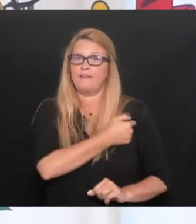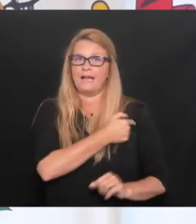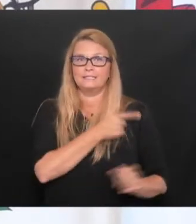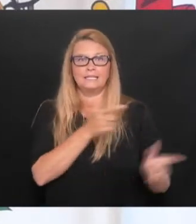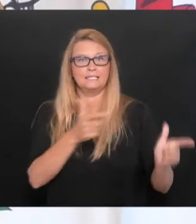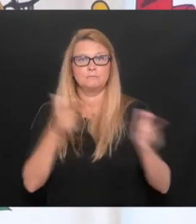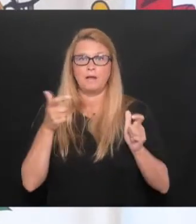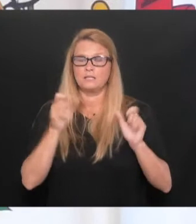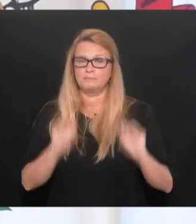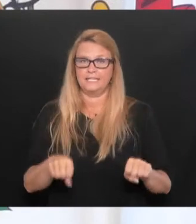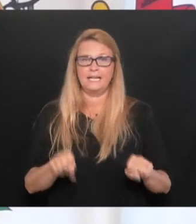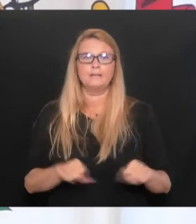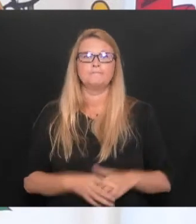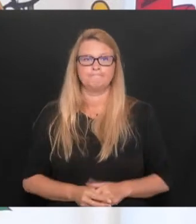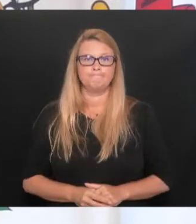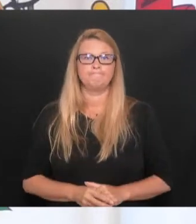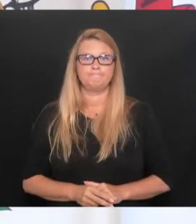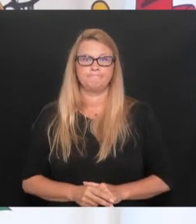as you possibly can.